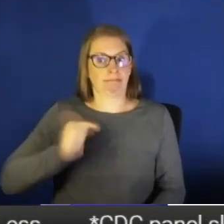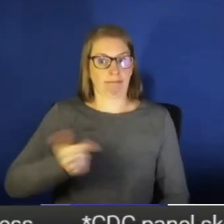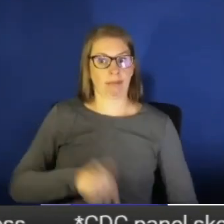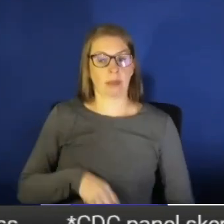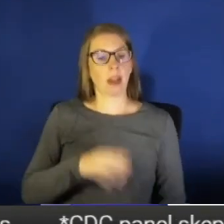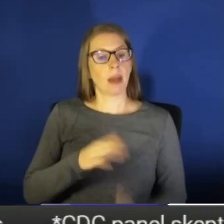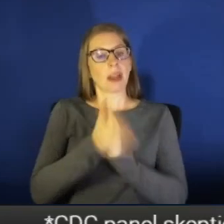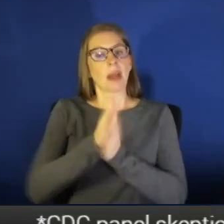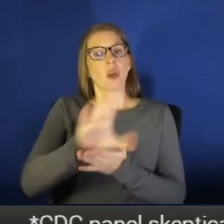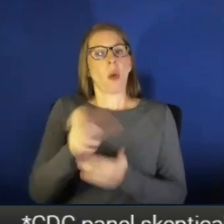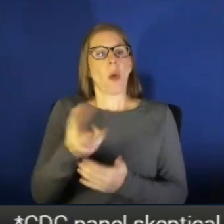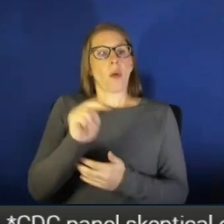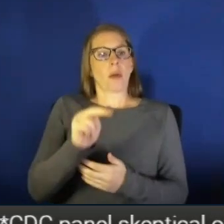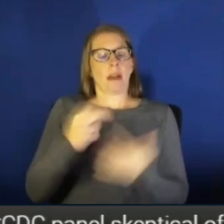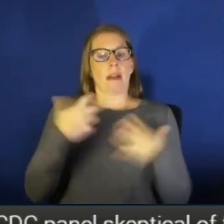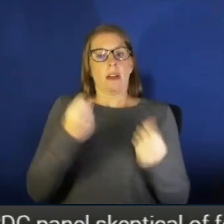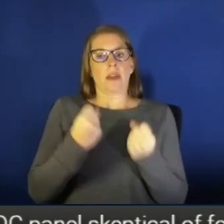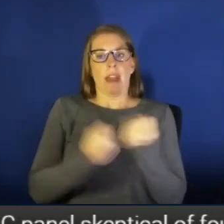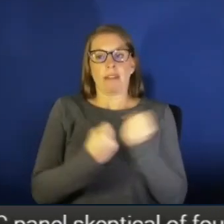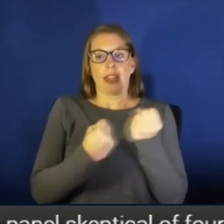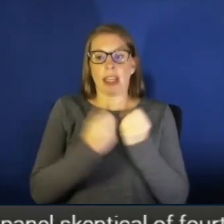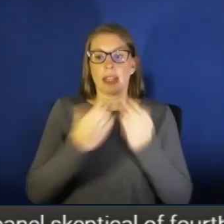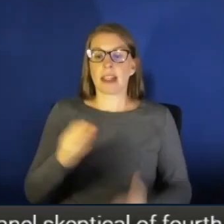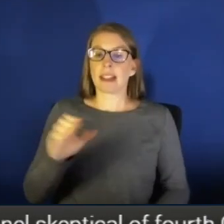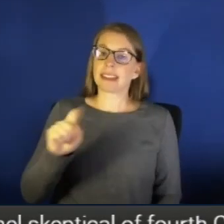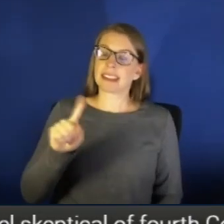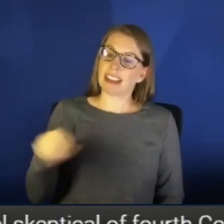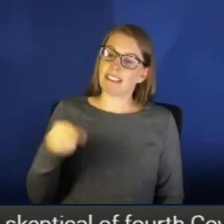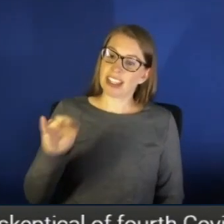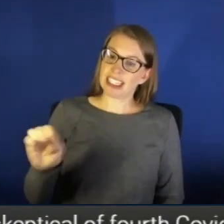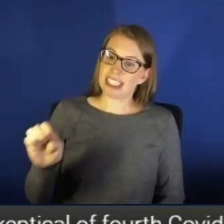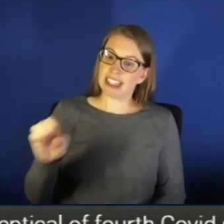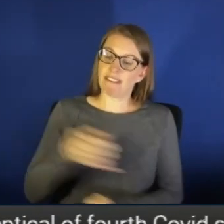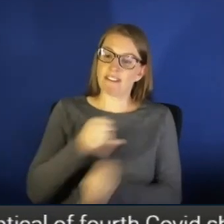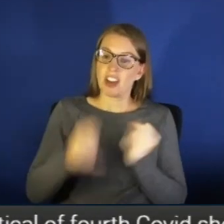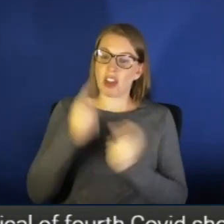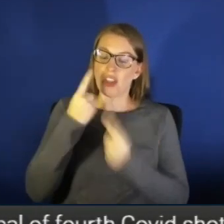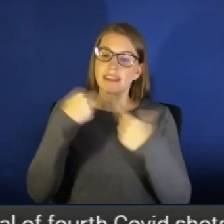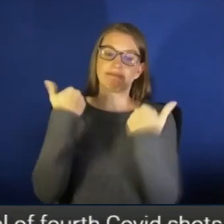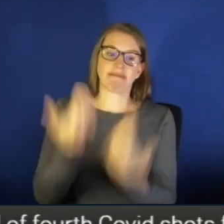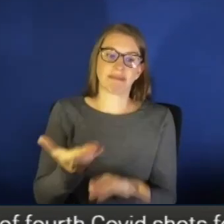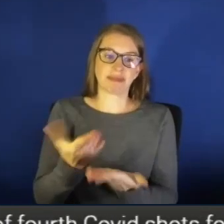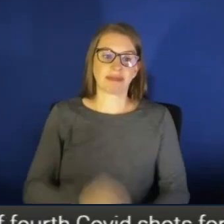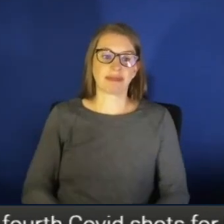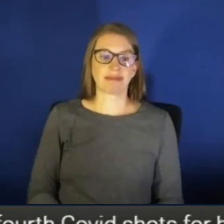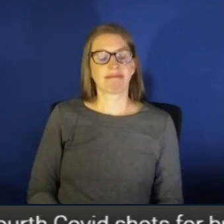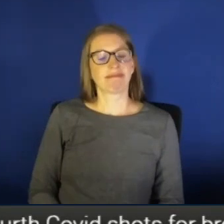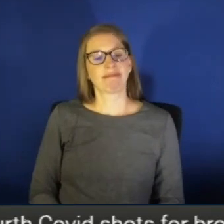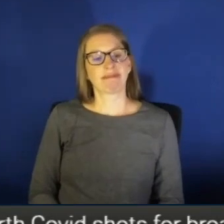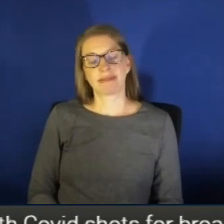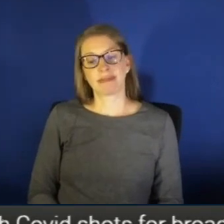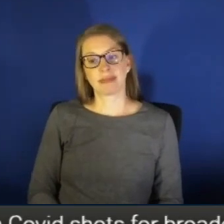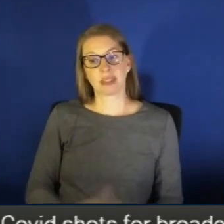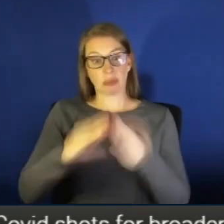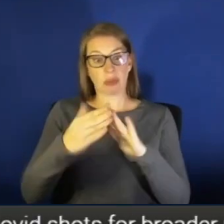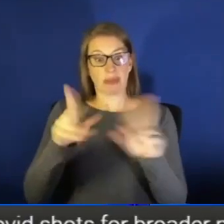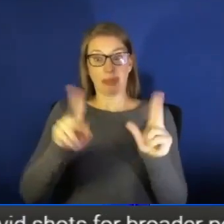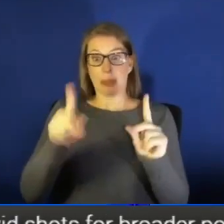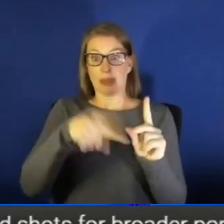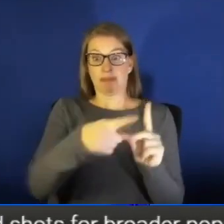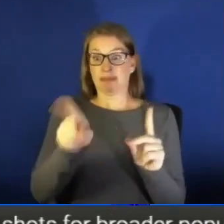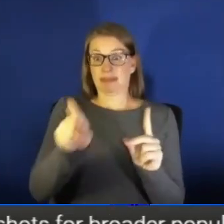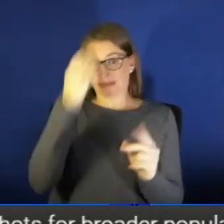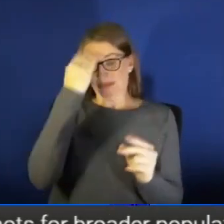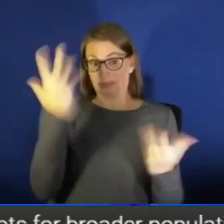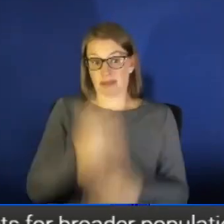going to get to some final thoughts today. Stephanie, I'm going to let you start with us and share what you want folks in the community to know. What I want them